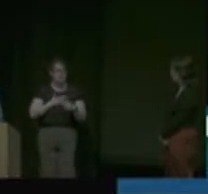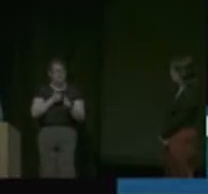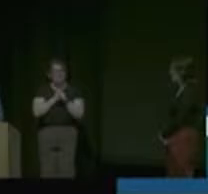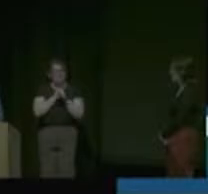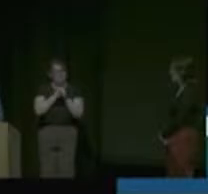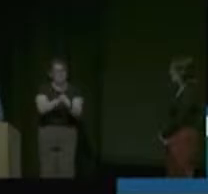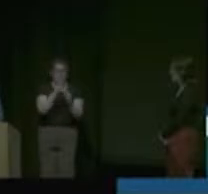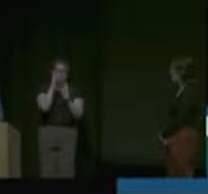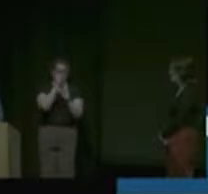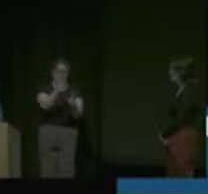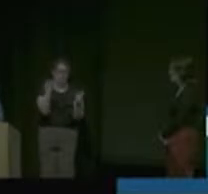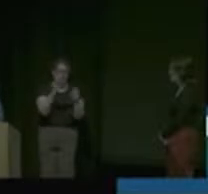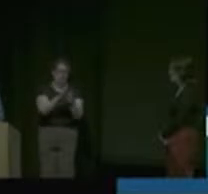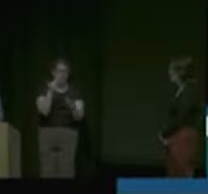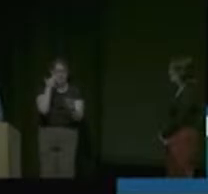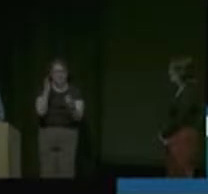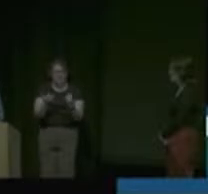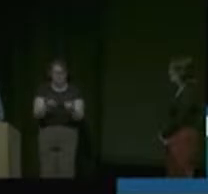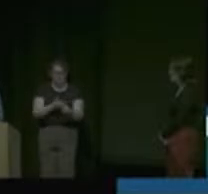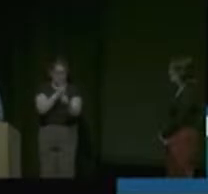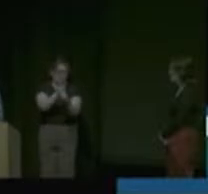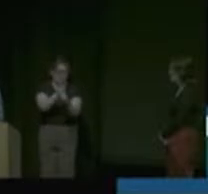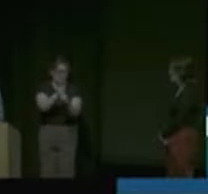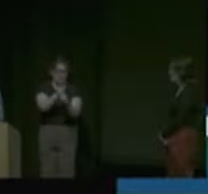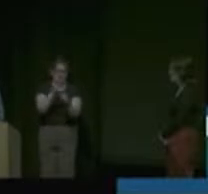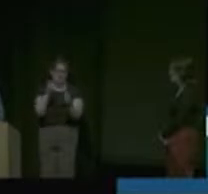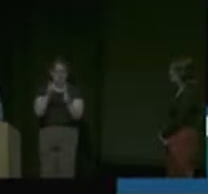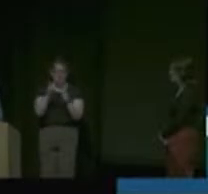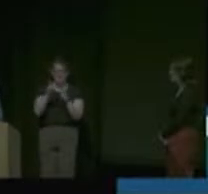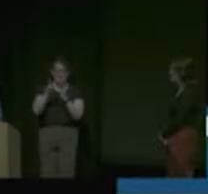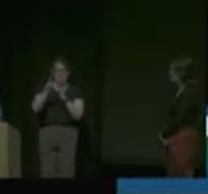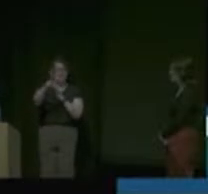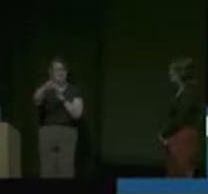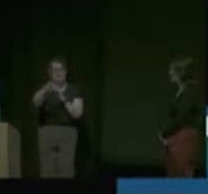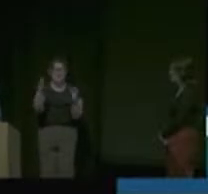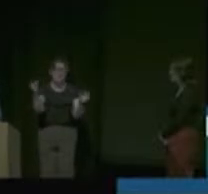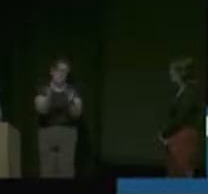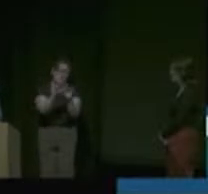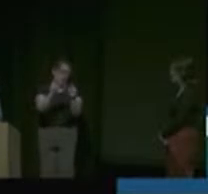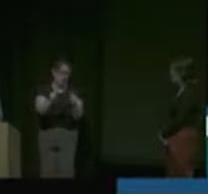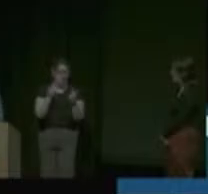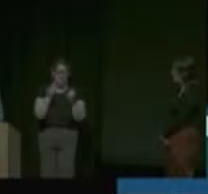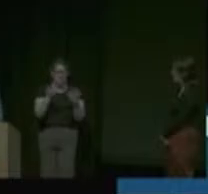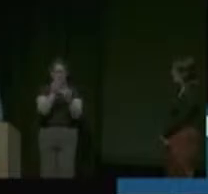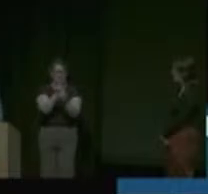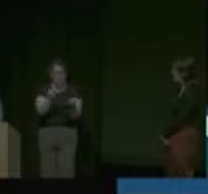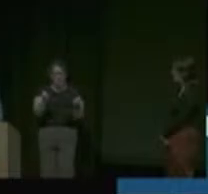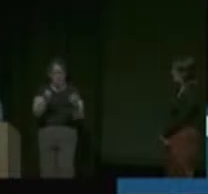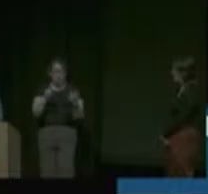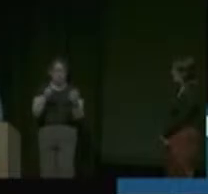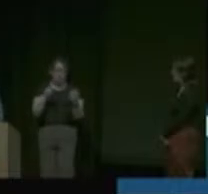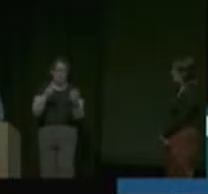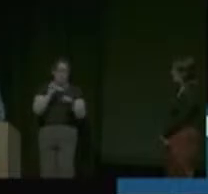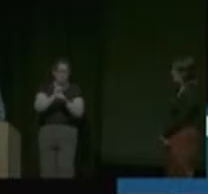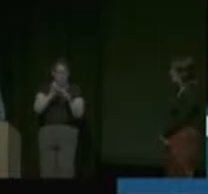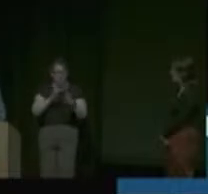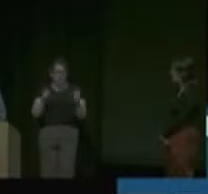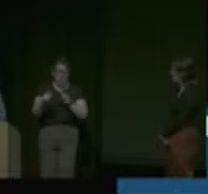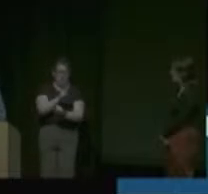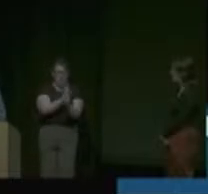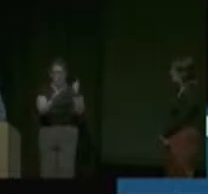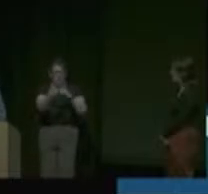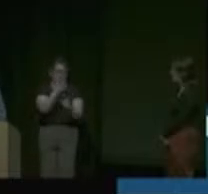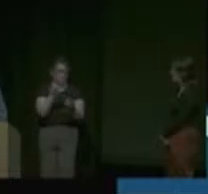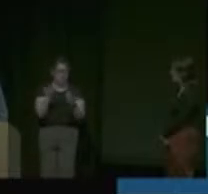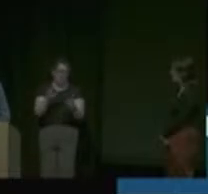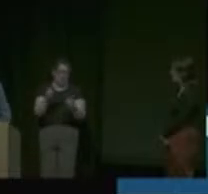know it's an impact now, but it'll be worth it down the line. We have a ton of equipment, a lot of our guys moving around, so we just hate for anything to